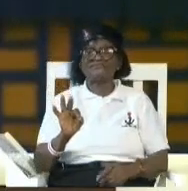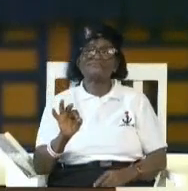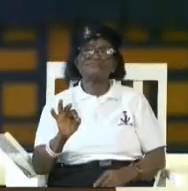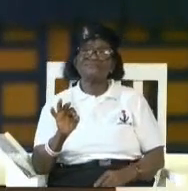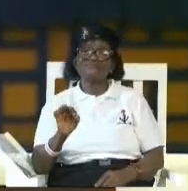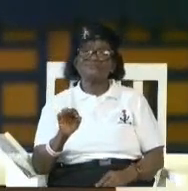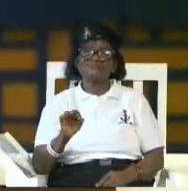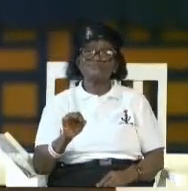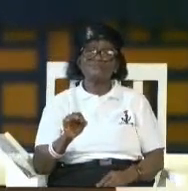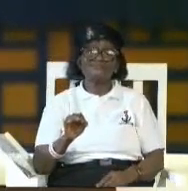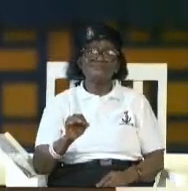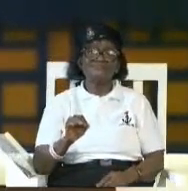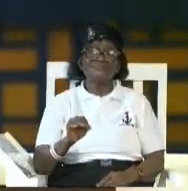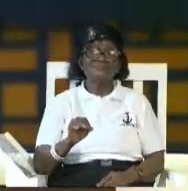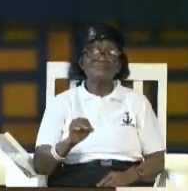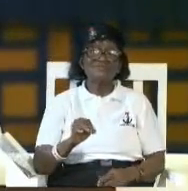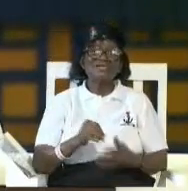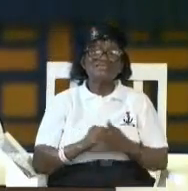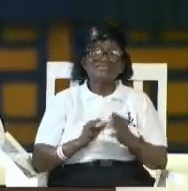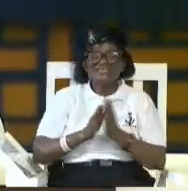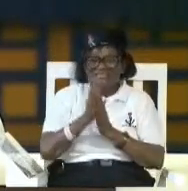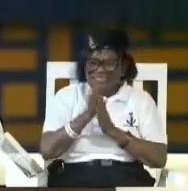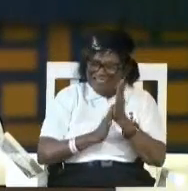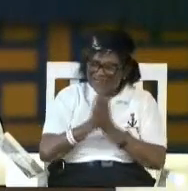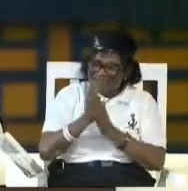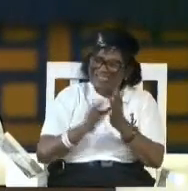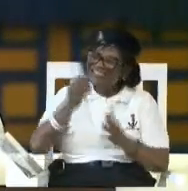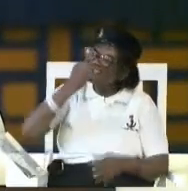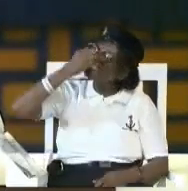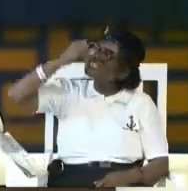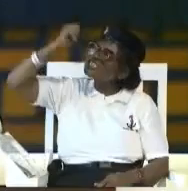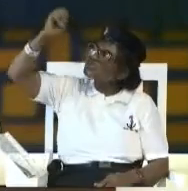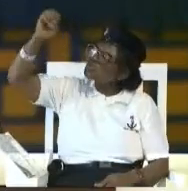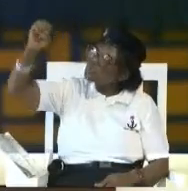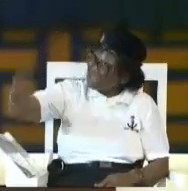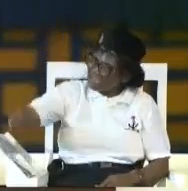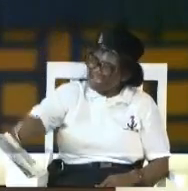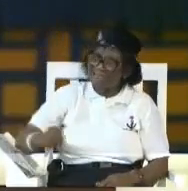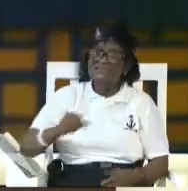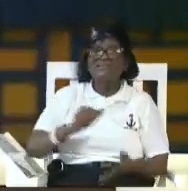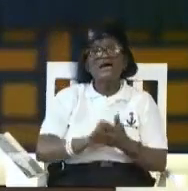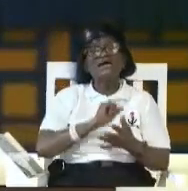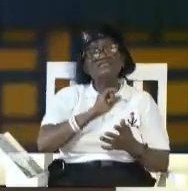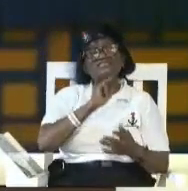is desperately wicked. That's what the Bible says about it.